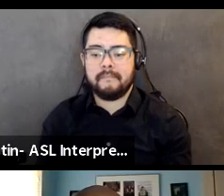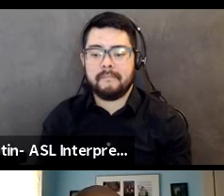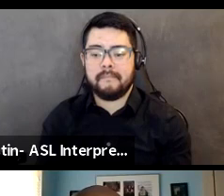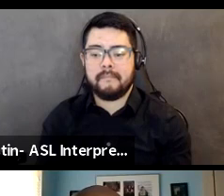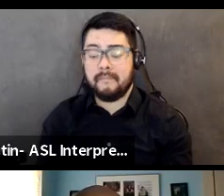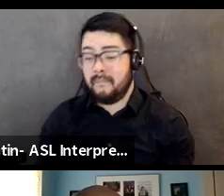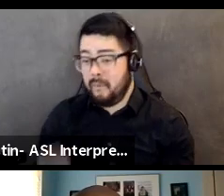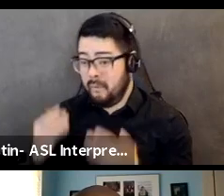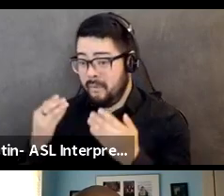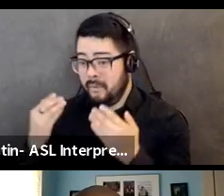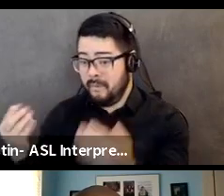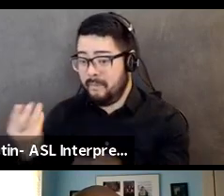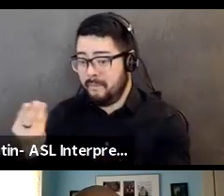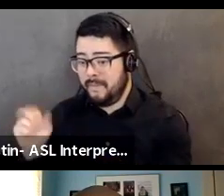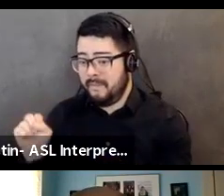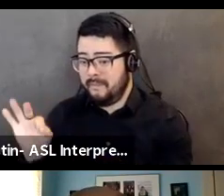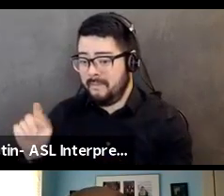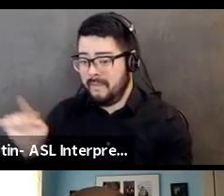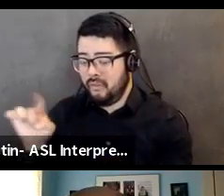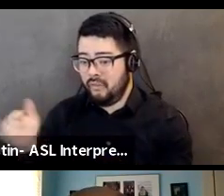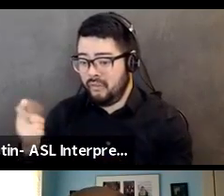you can proceed miss fitzgerald